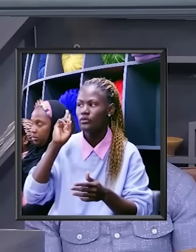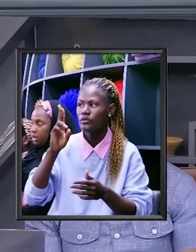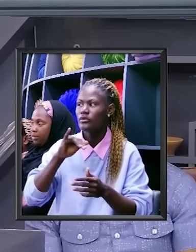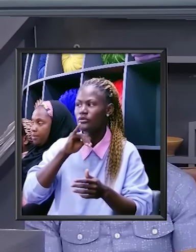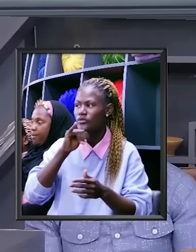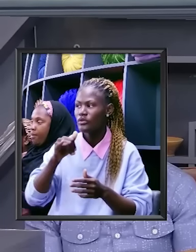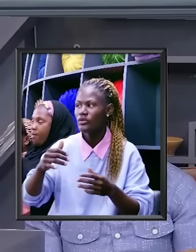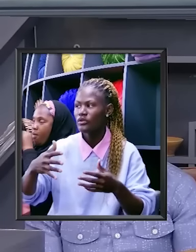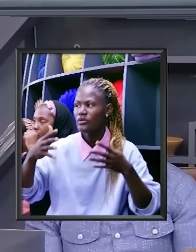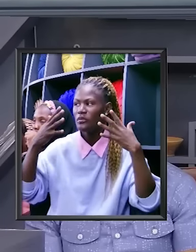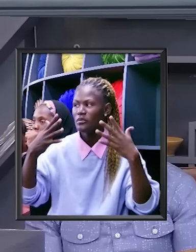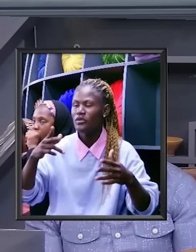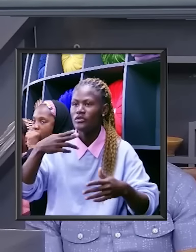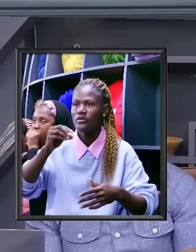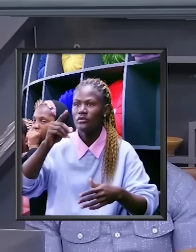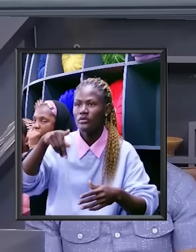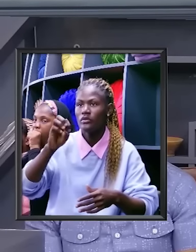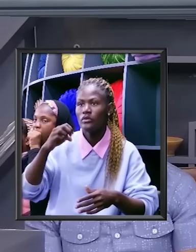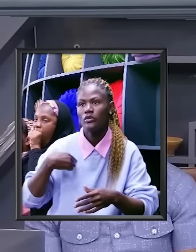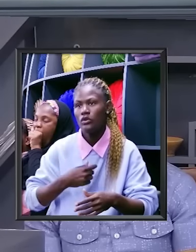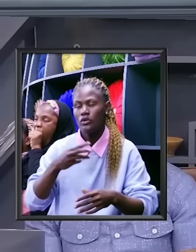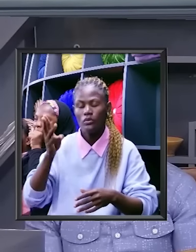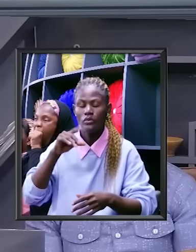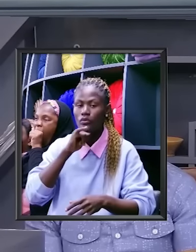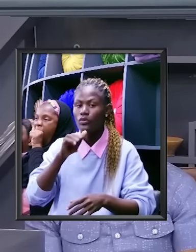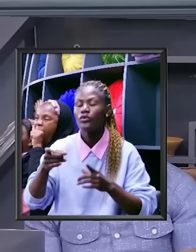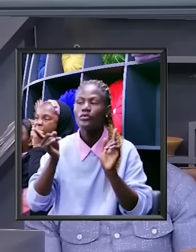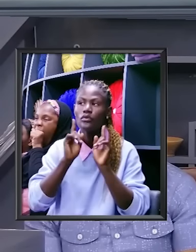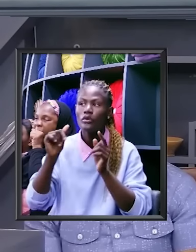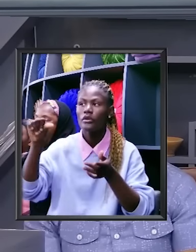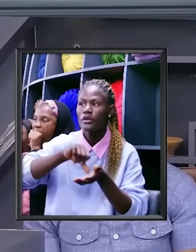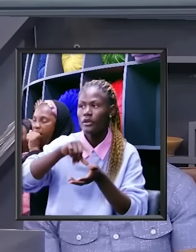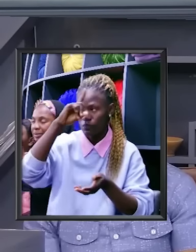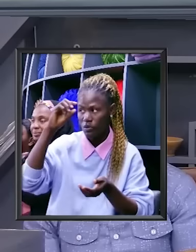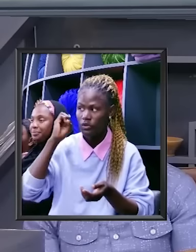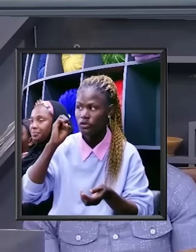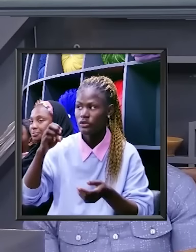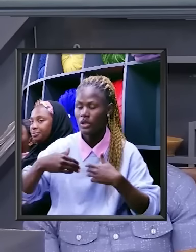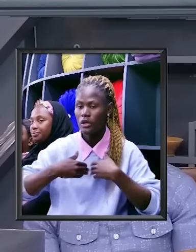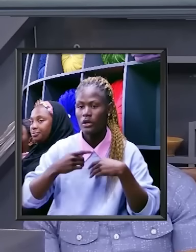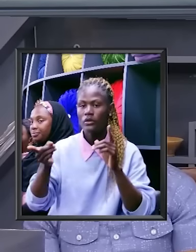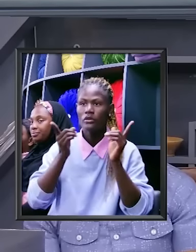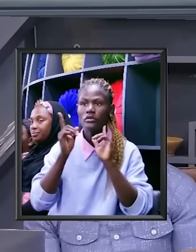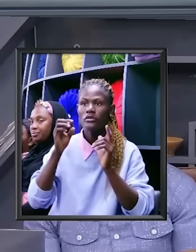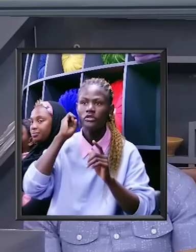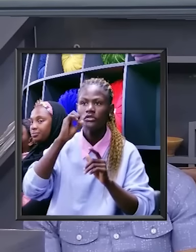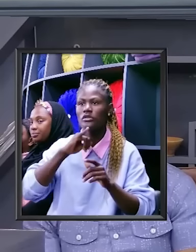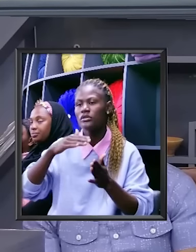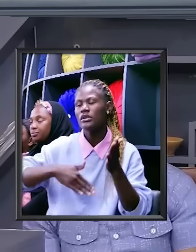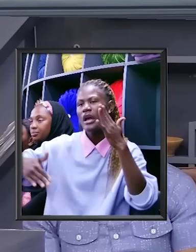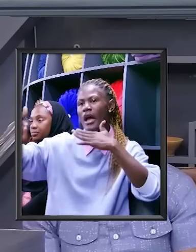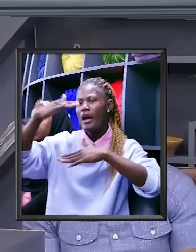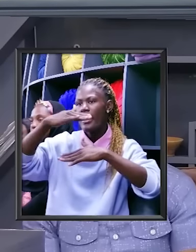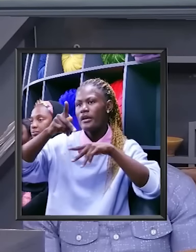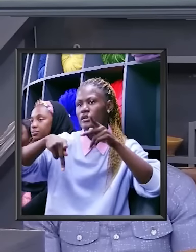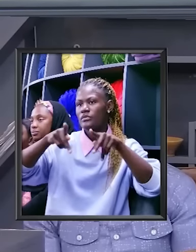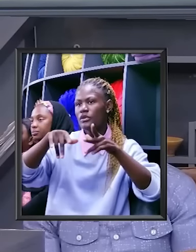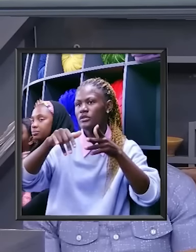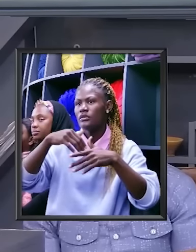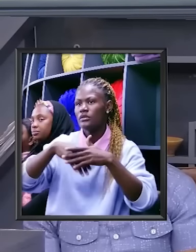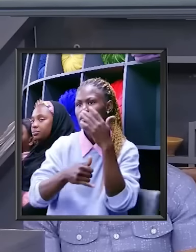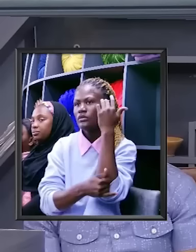I see results. Mm. So, but we no go talk again on the matter. If he says she don't talk. Because now she be the highest person in this